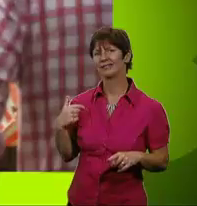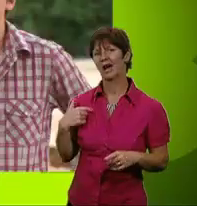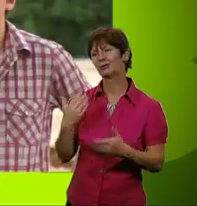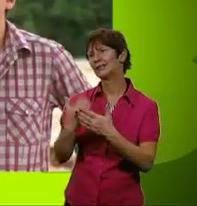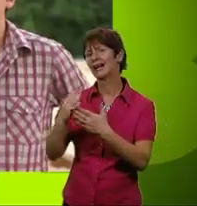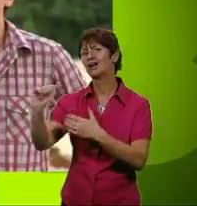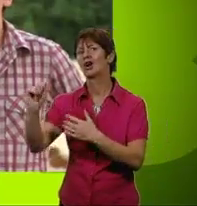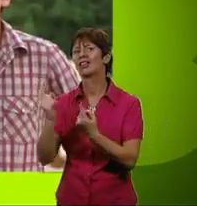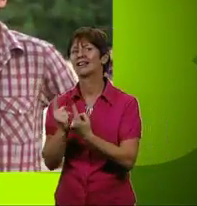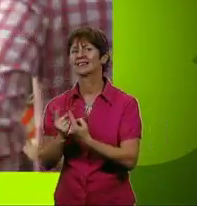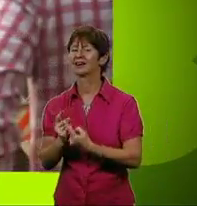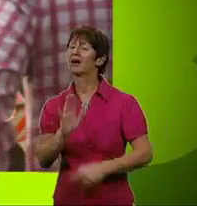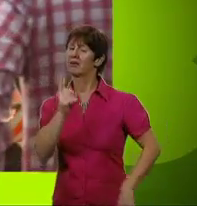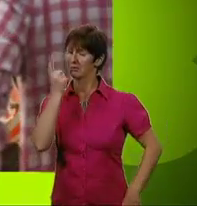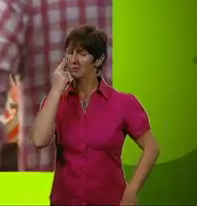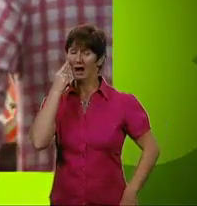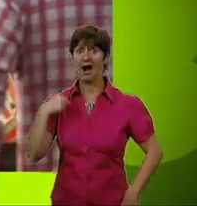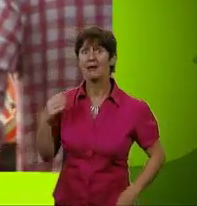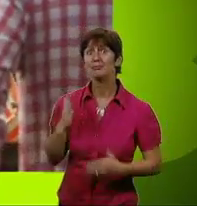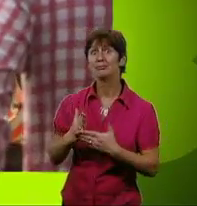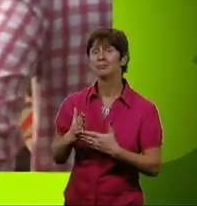tidy your stuff. We'll see. I am.